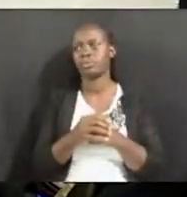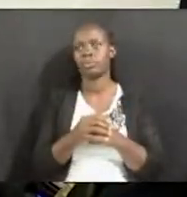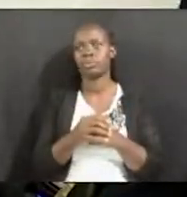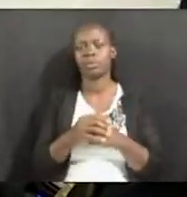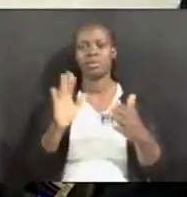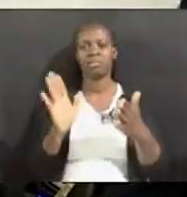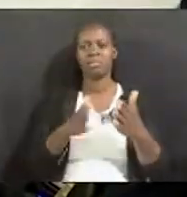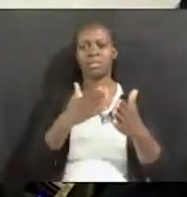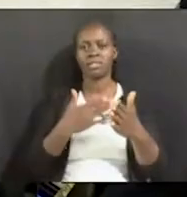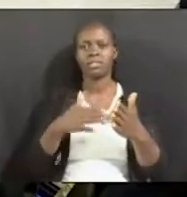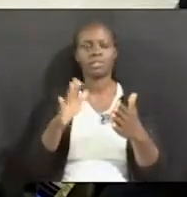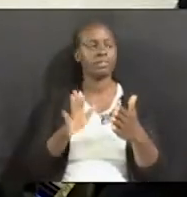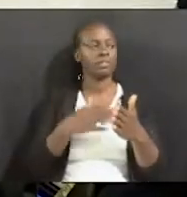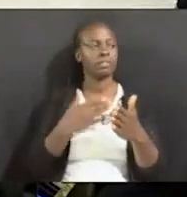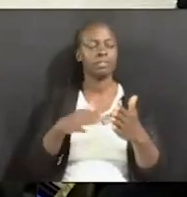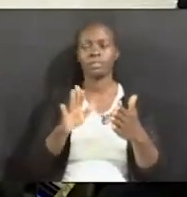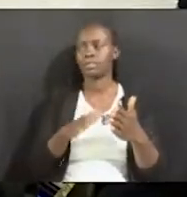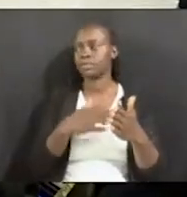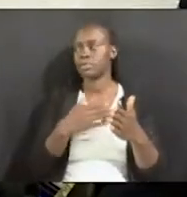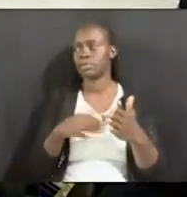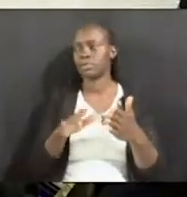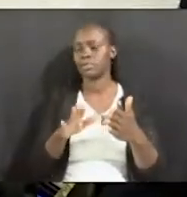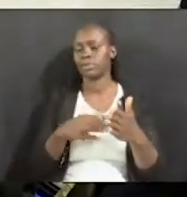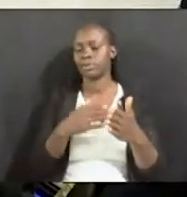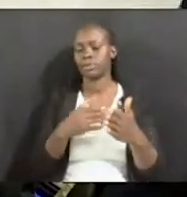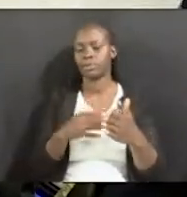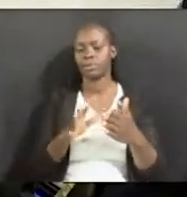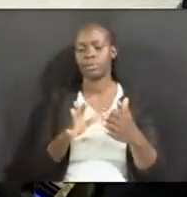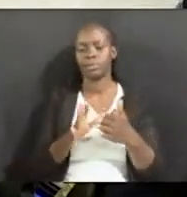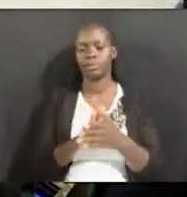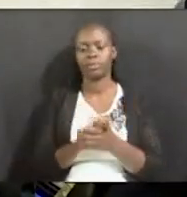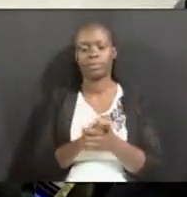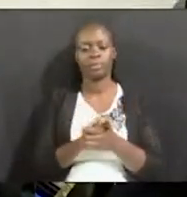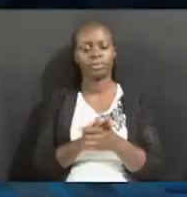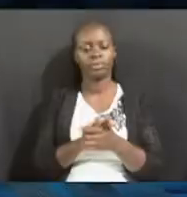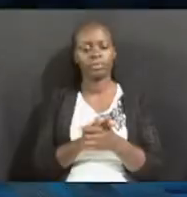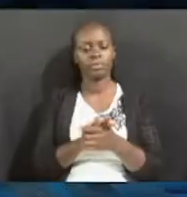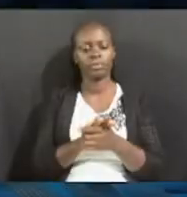this, the choristers will do the last song, and then we pray.